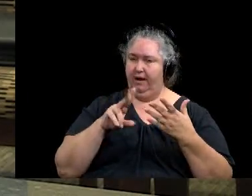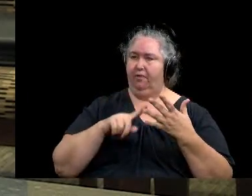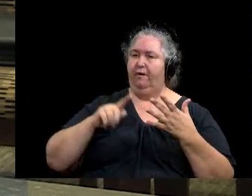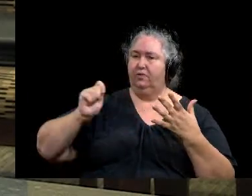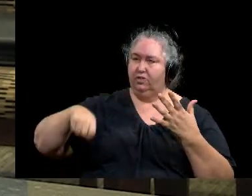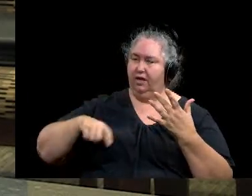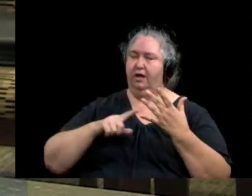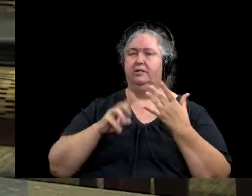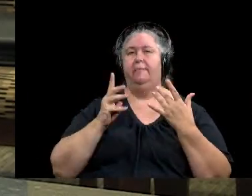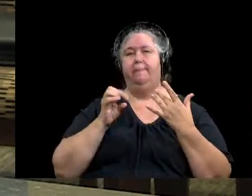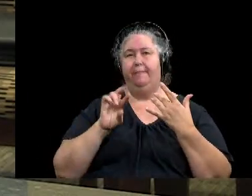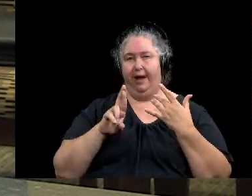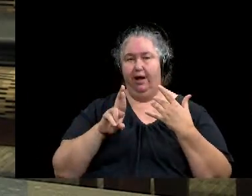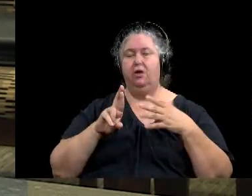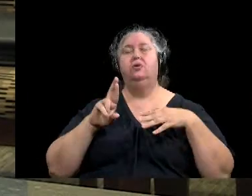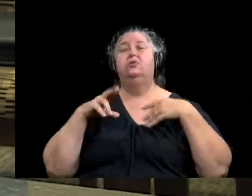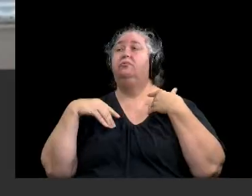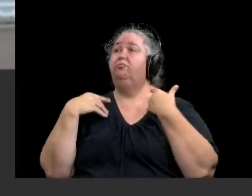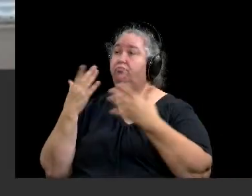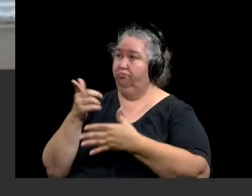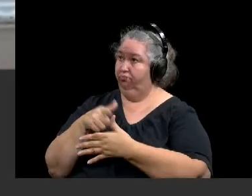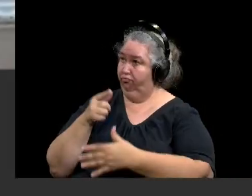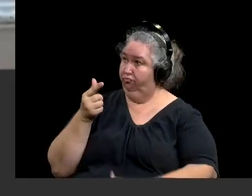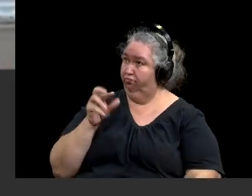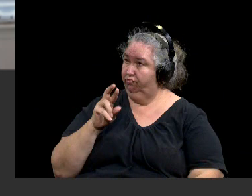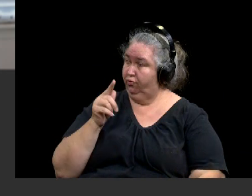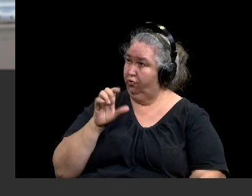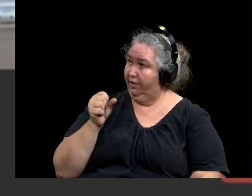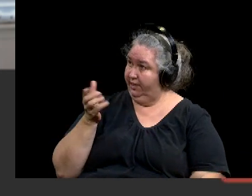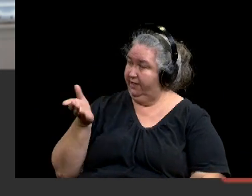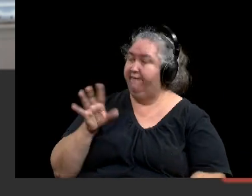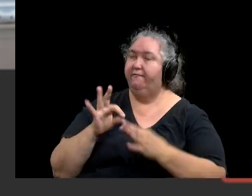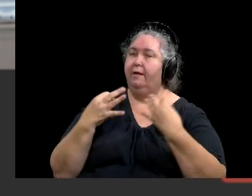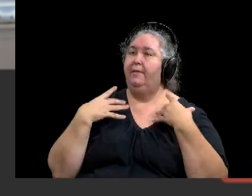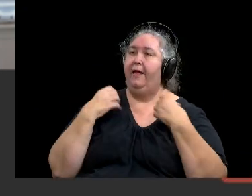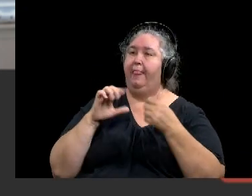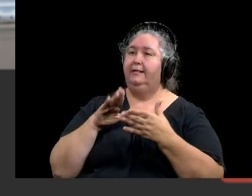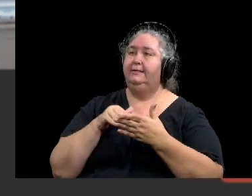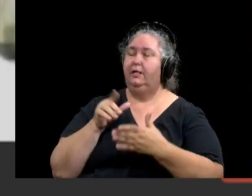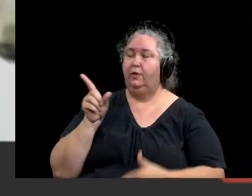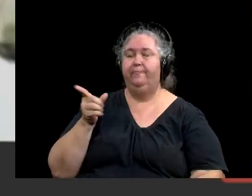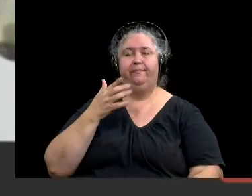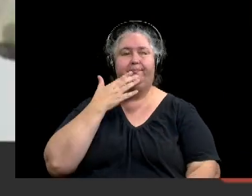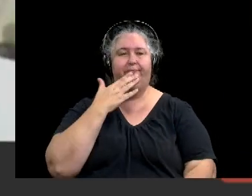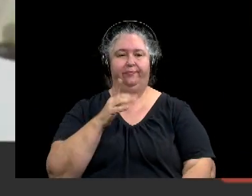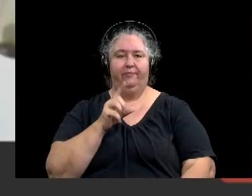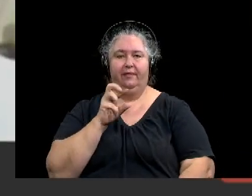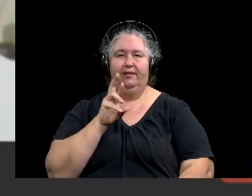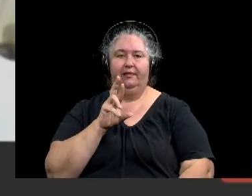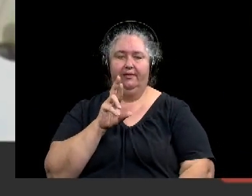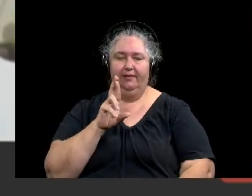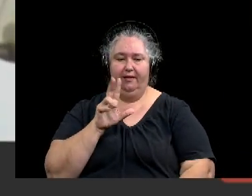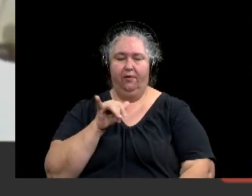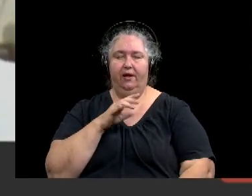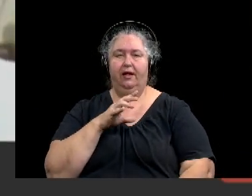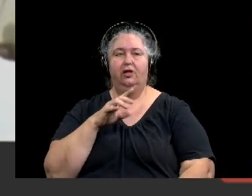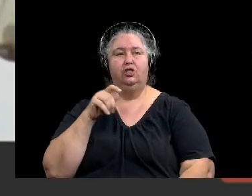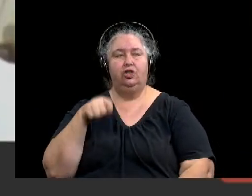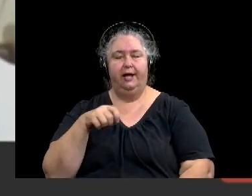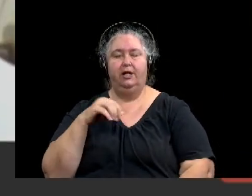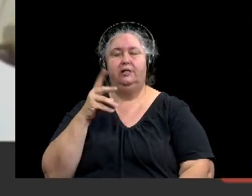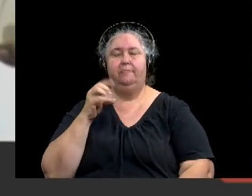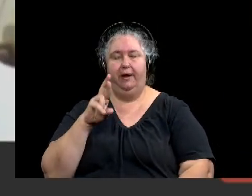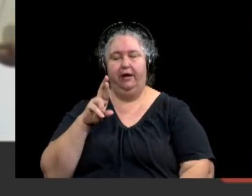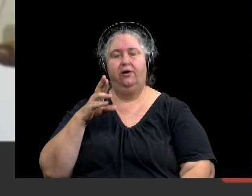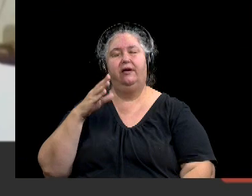then our mayor. So let's start off with you, Dr. Jackson Griggs from the Family Health Center. Thank you, Larry, and thank you, Judge and Mayor, for inviting me